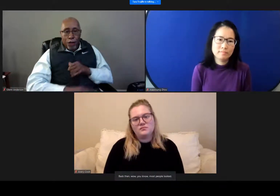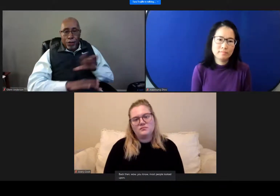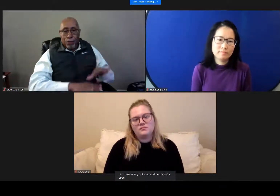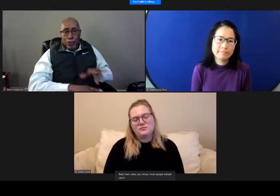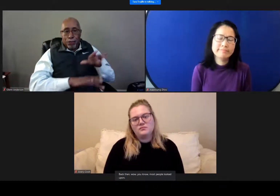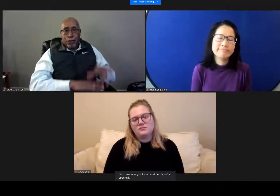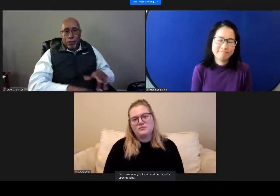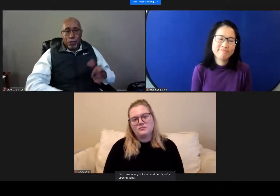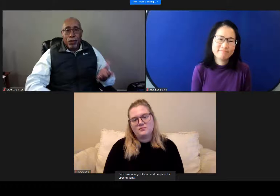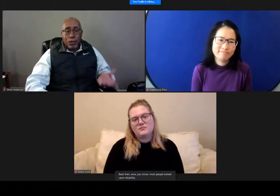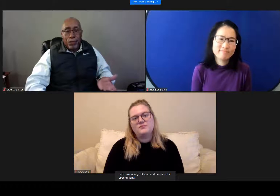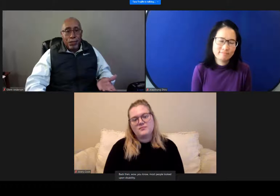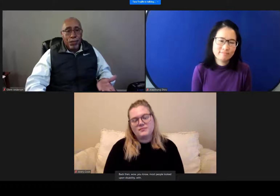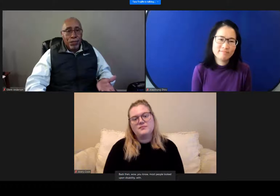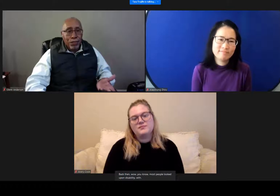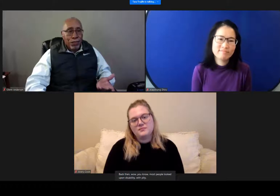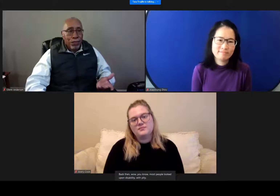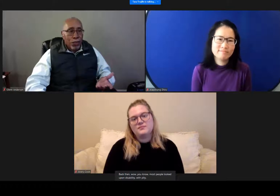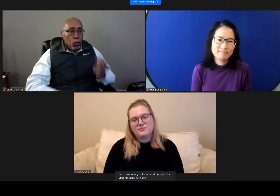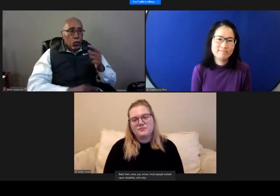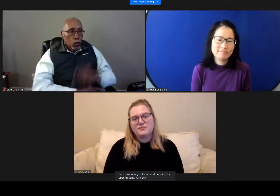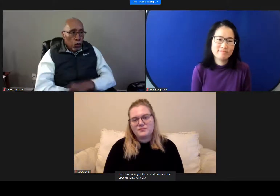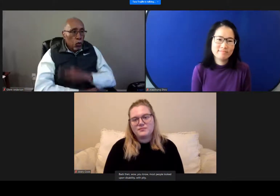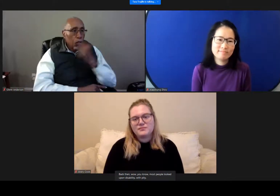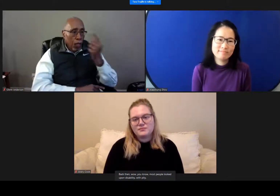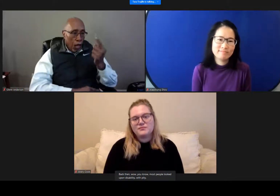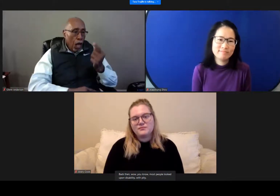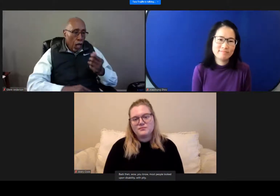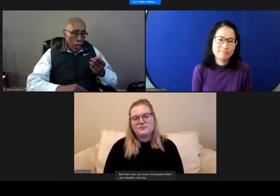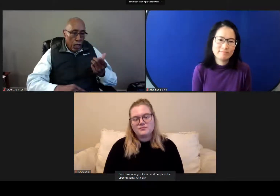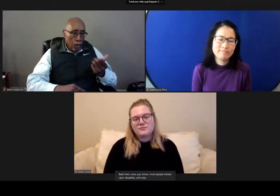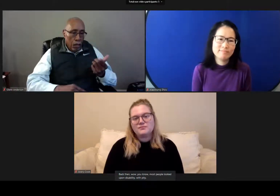upon disability with pity,